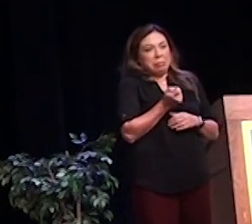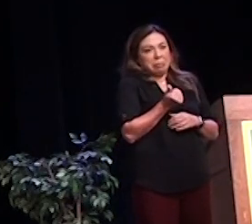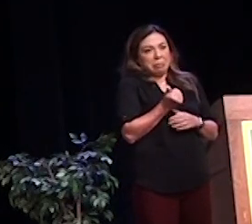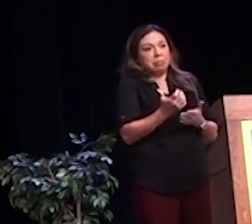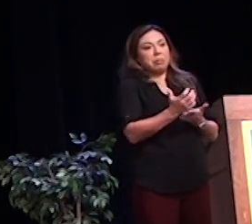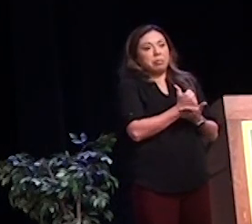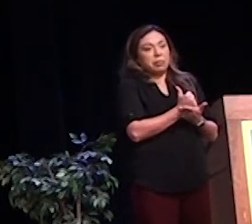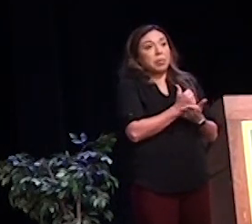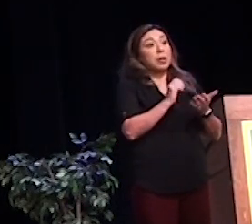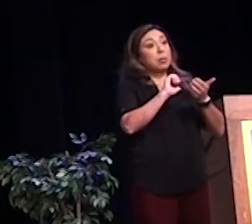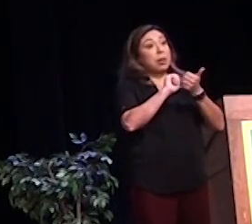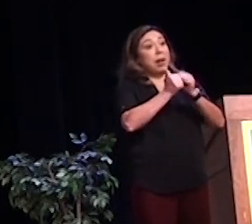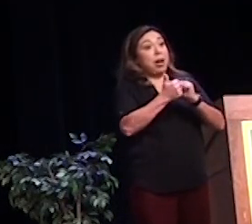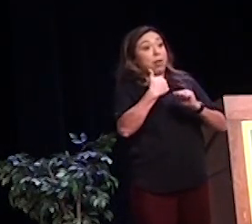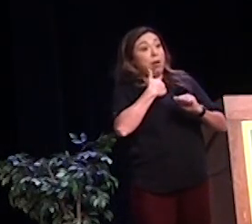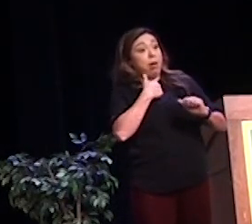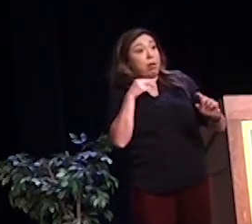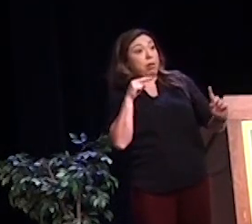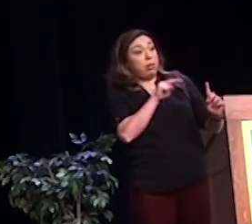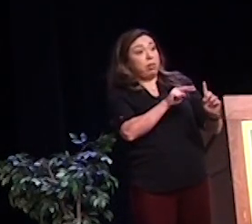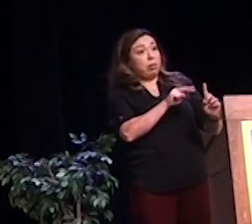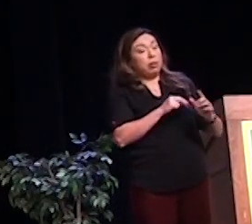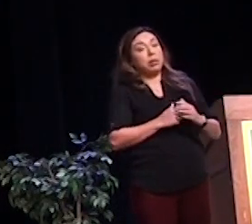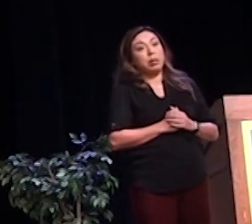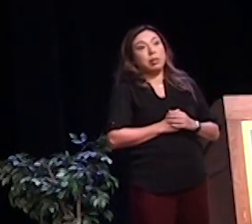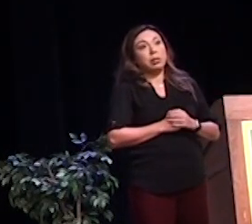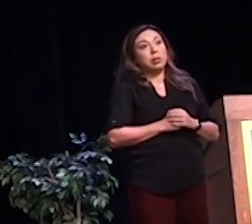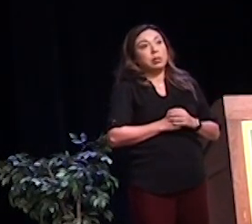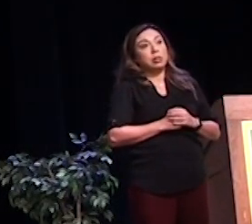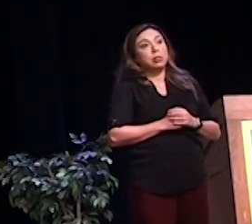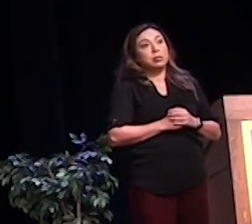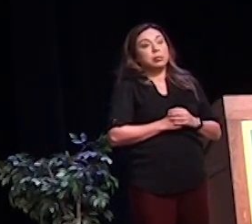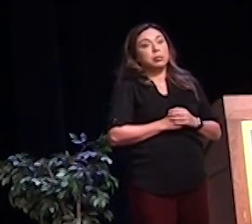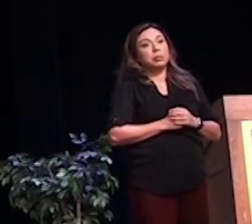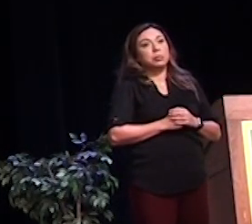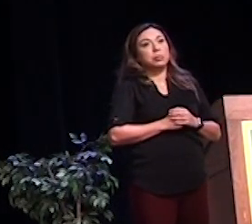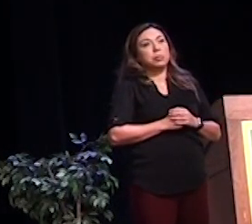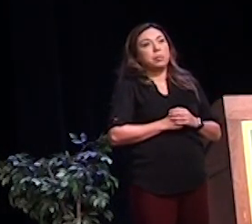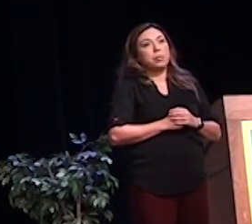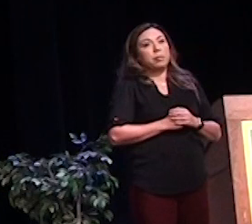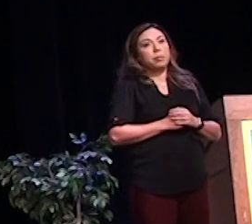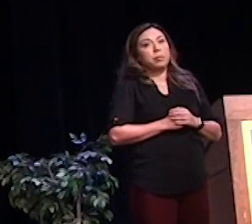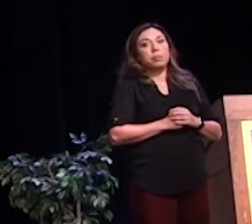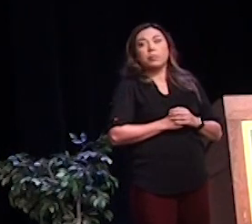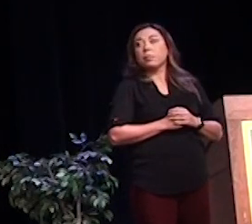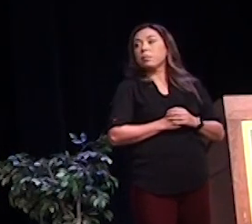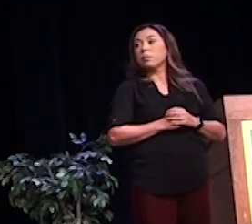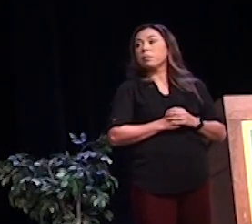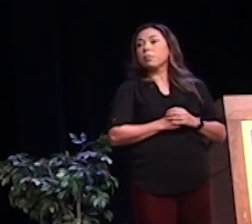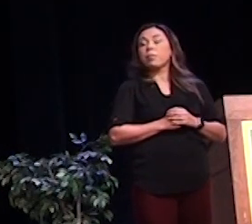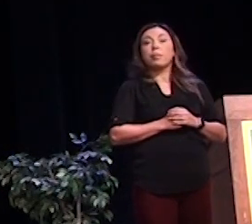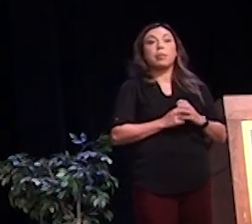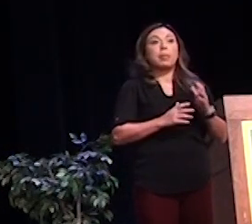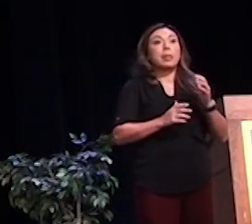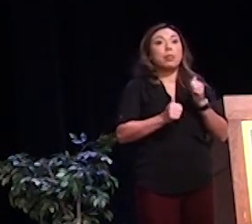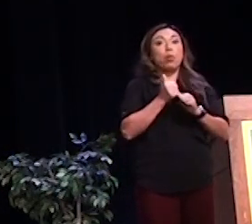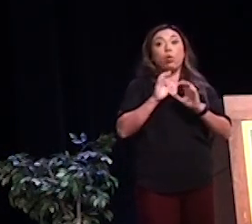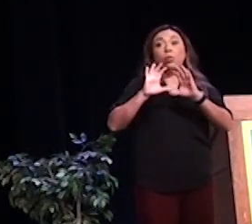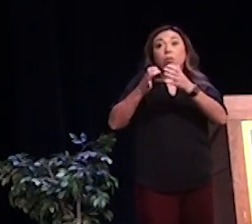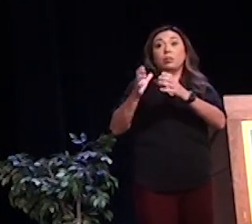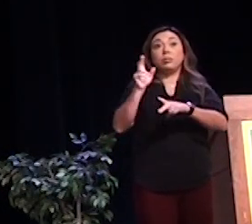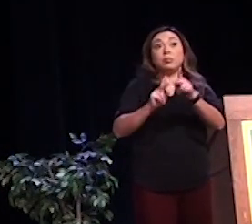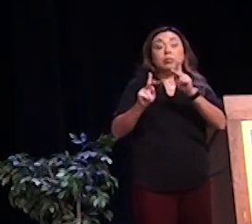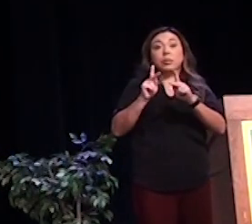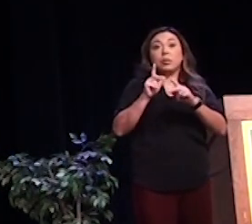But the way that I kind of see it personally is that the folks that are most disadvantaged by a